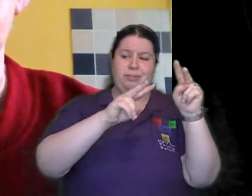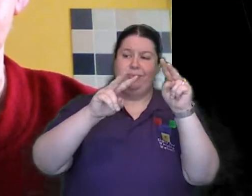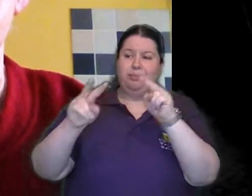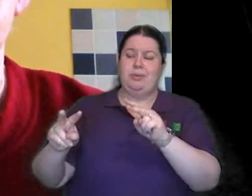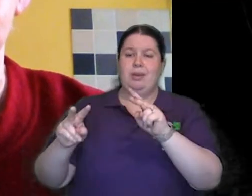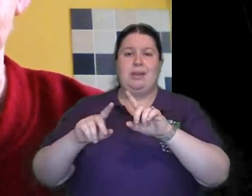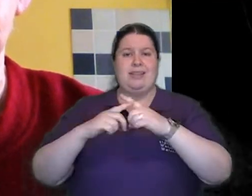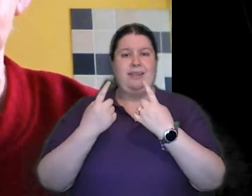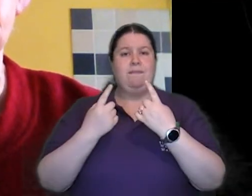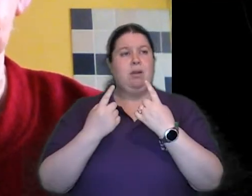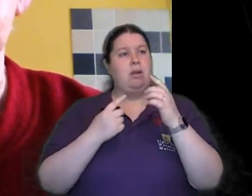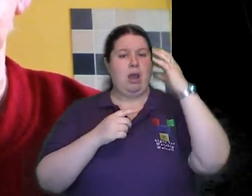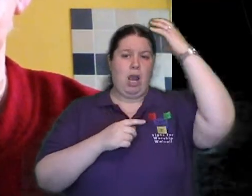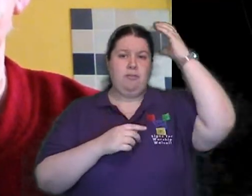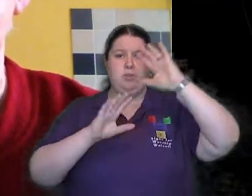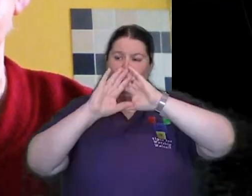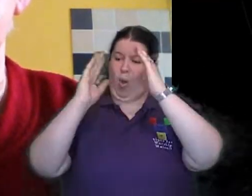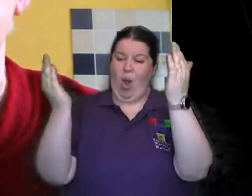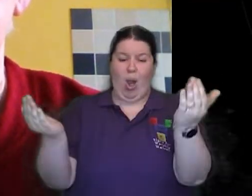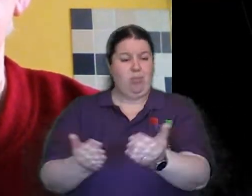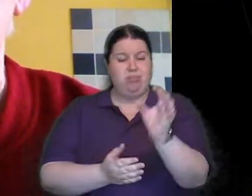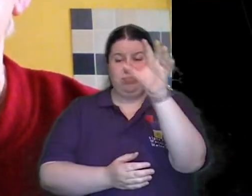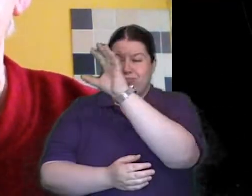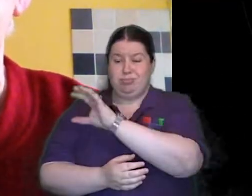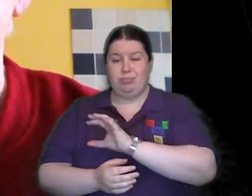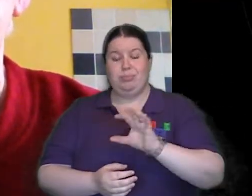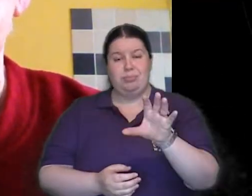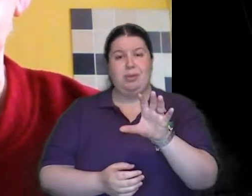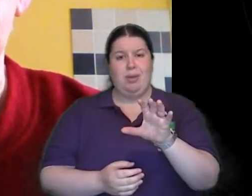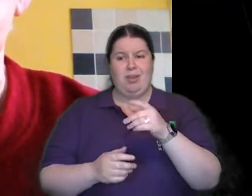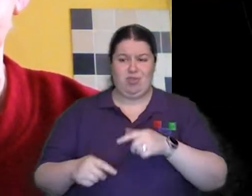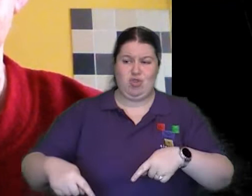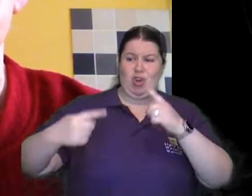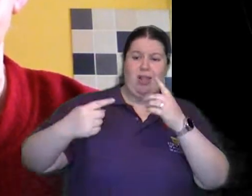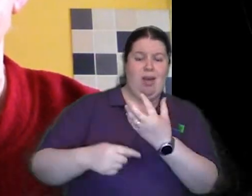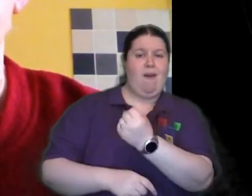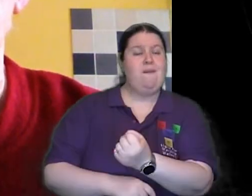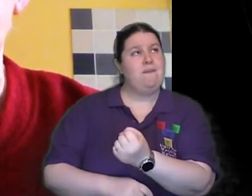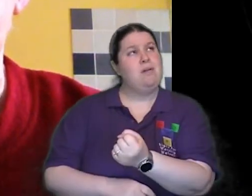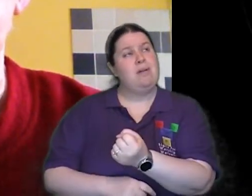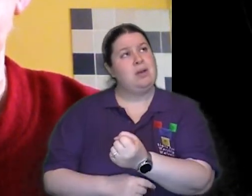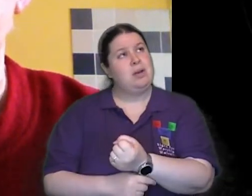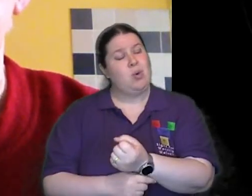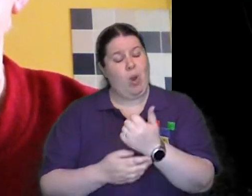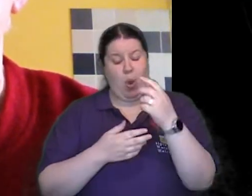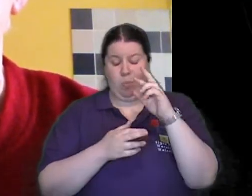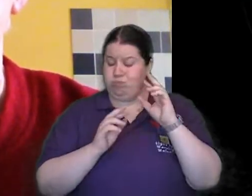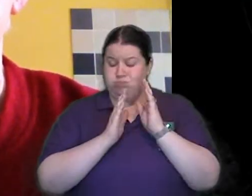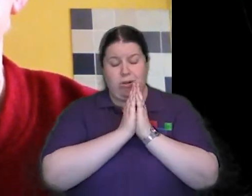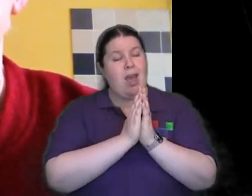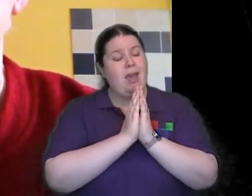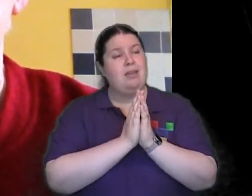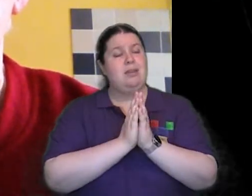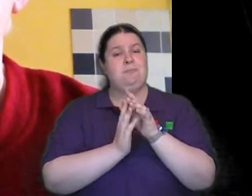of crises that different governments worldwide are facing, and we beg that they will make good decisions for all people and the